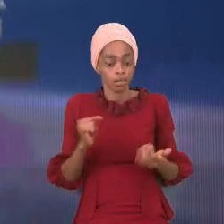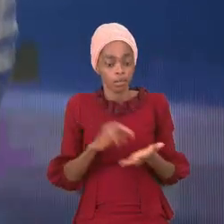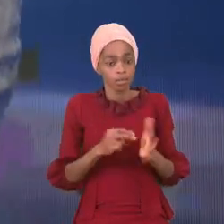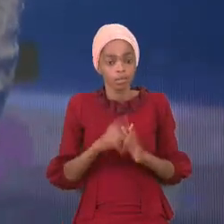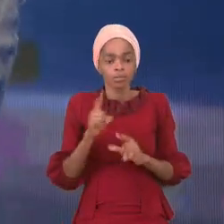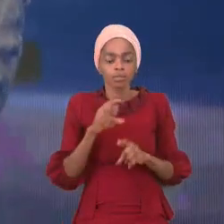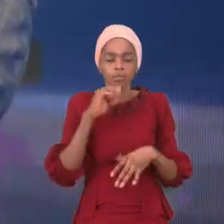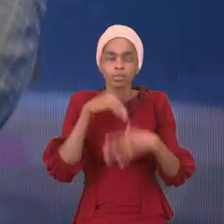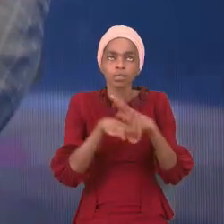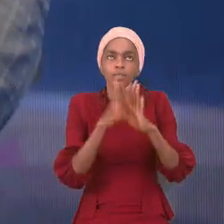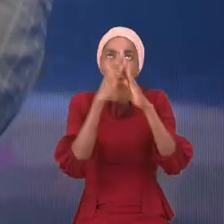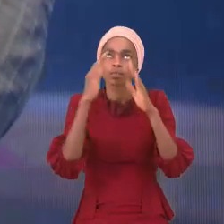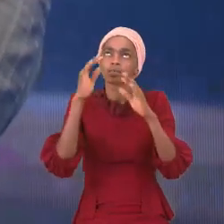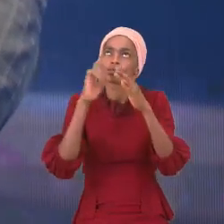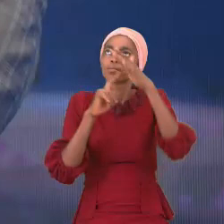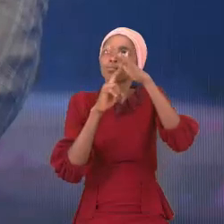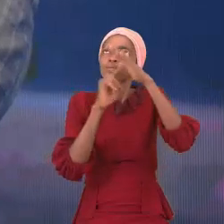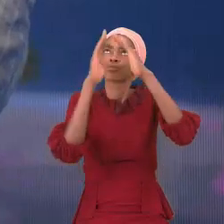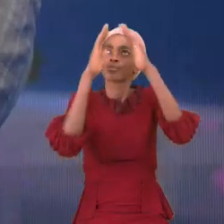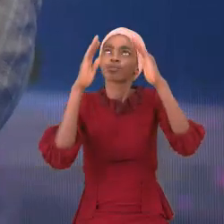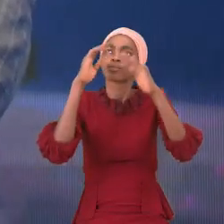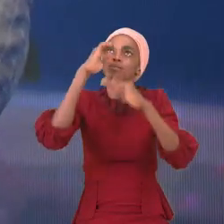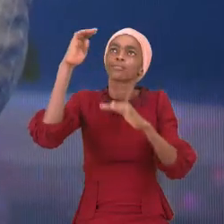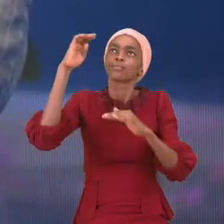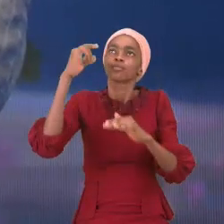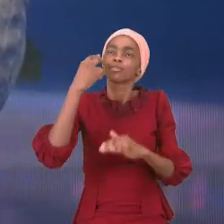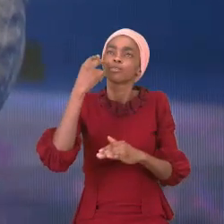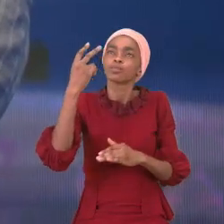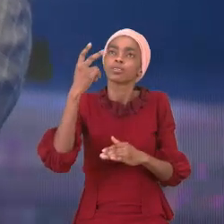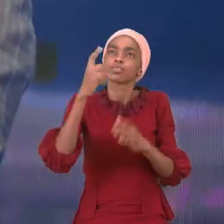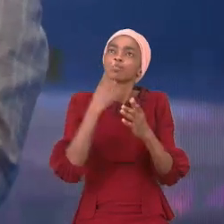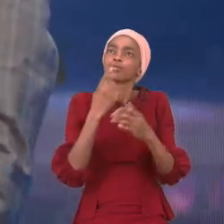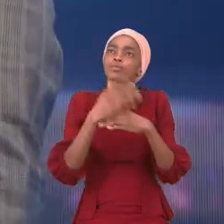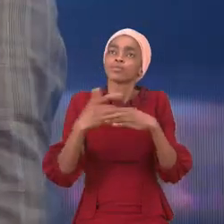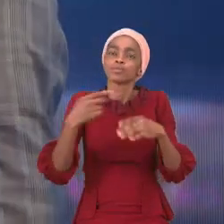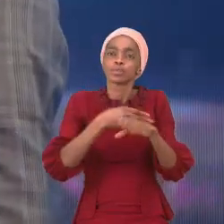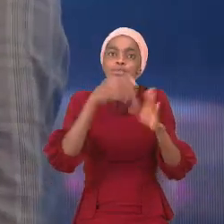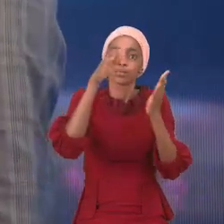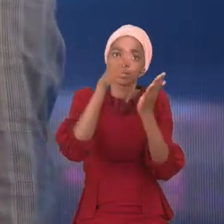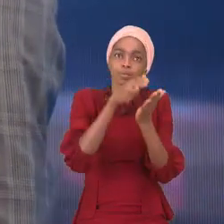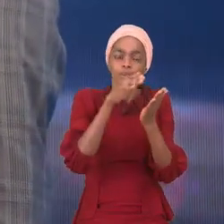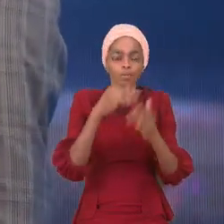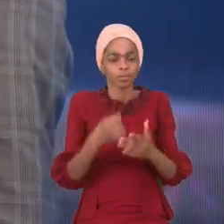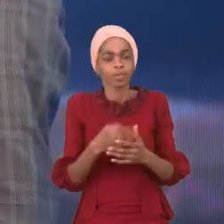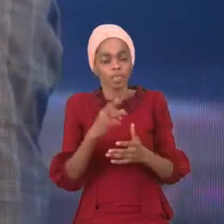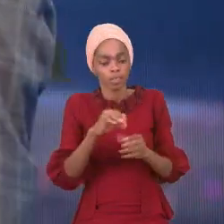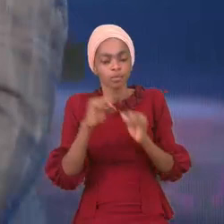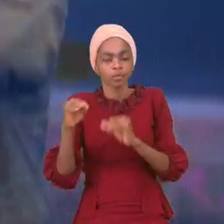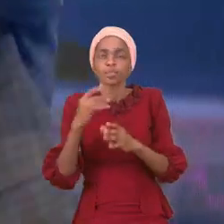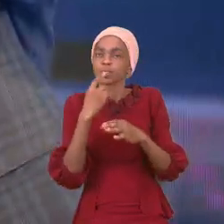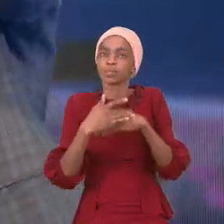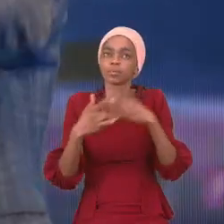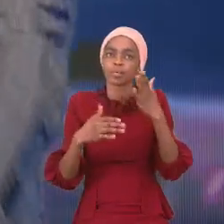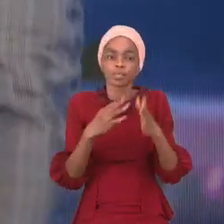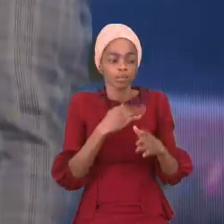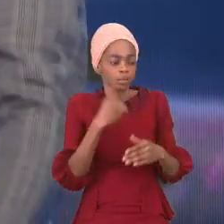house like this, the top wood at the door there, horizontal at the top, you apply the blood of the lamb. On